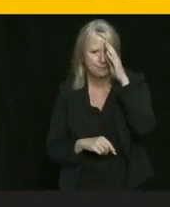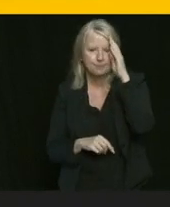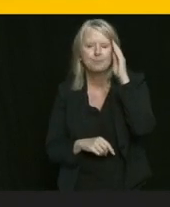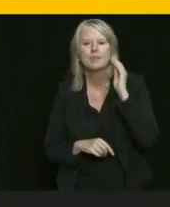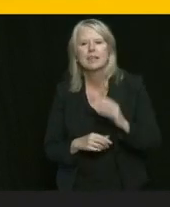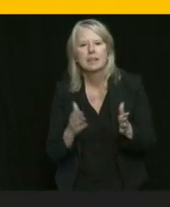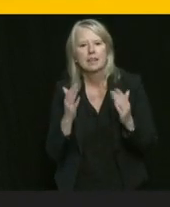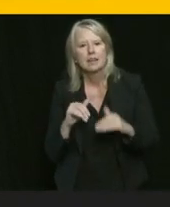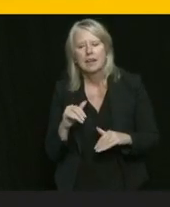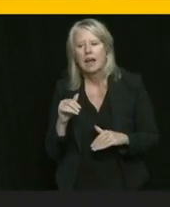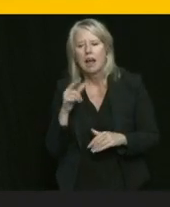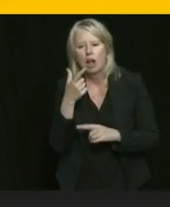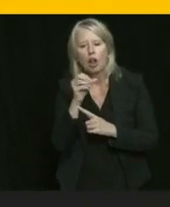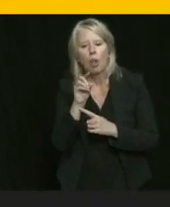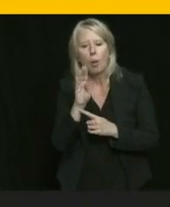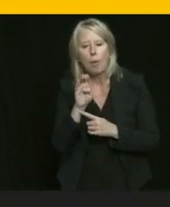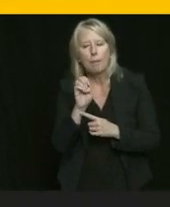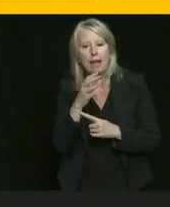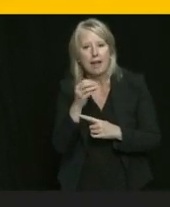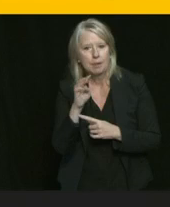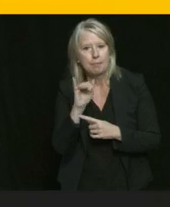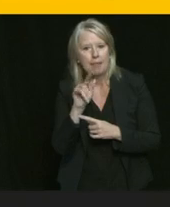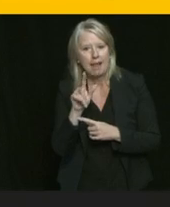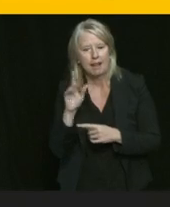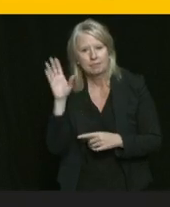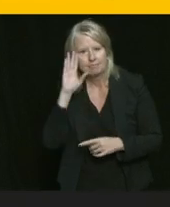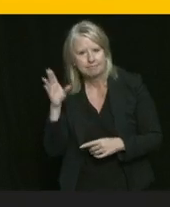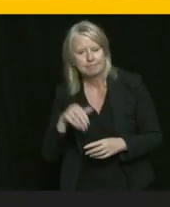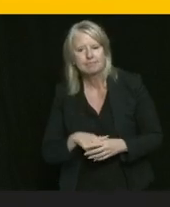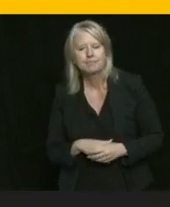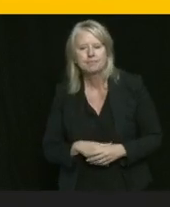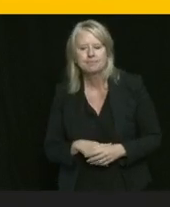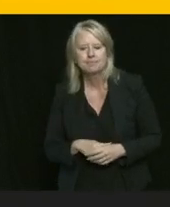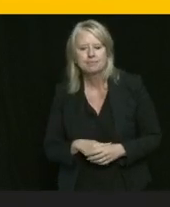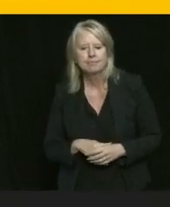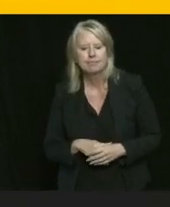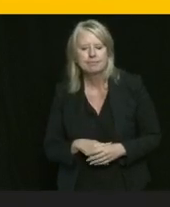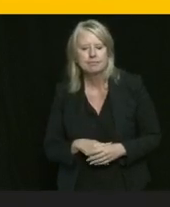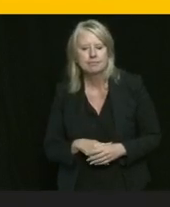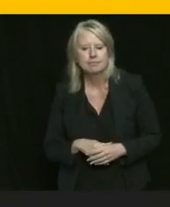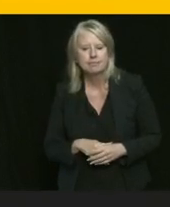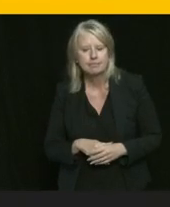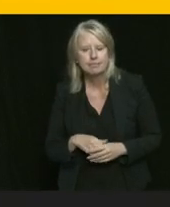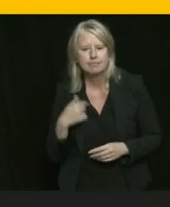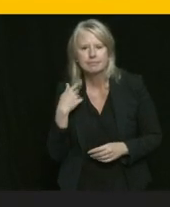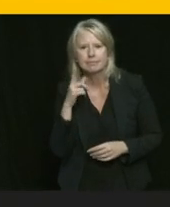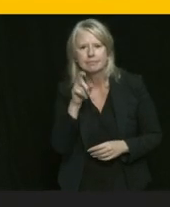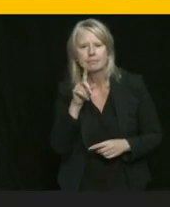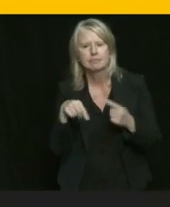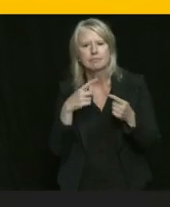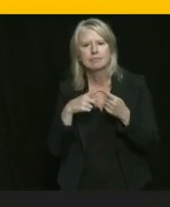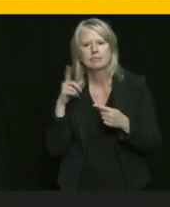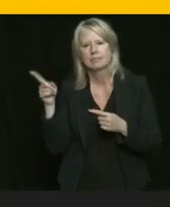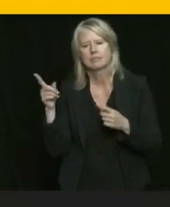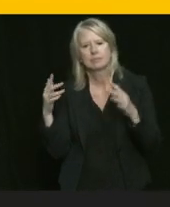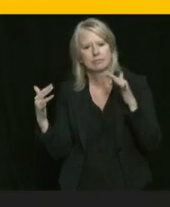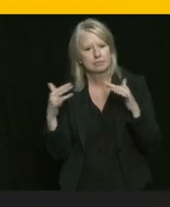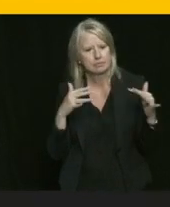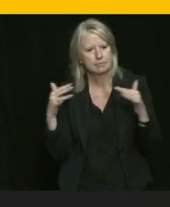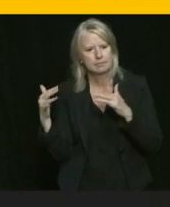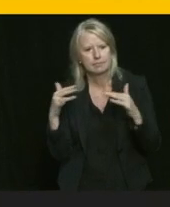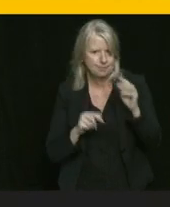Steve Chase with the Globe and Mail. Good afternoon. I'd like to ask you about the ongoing war, the conflict in Nagorno-Karabakh, and